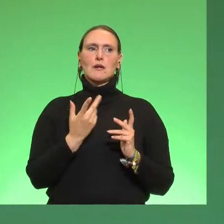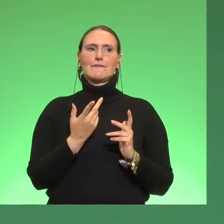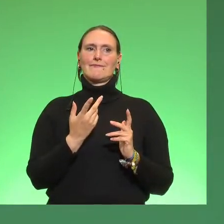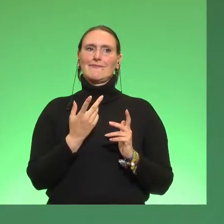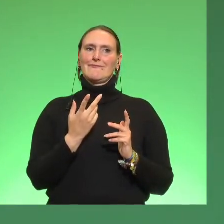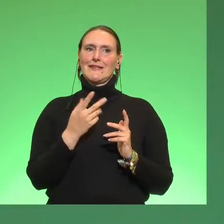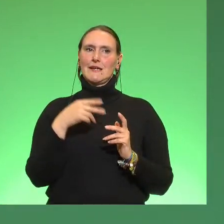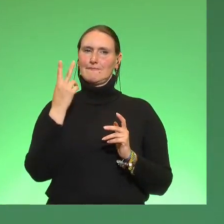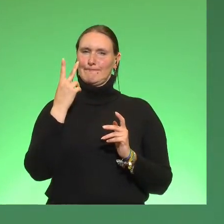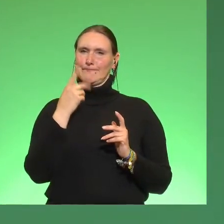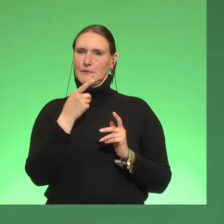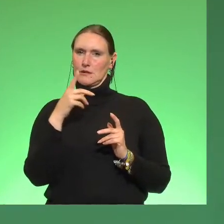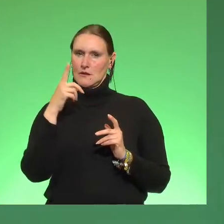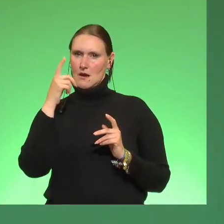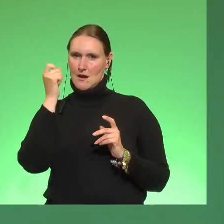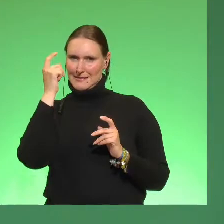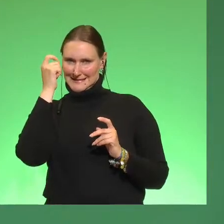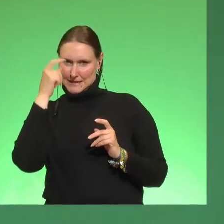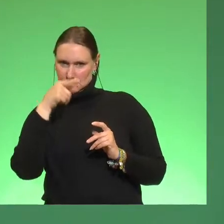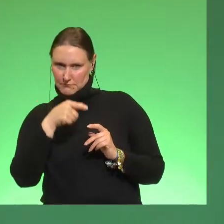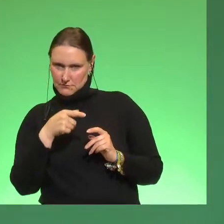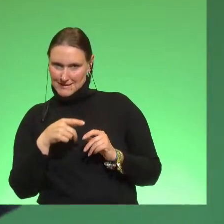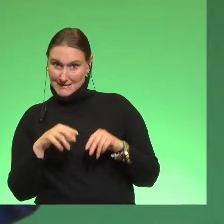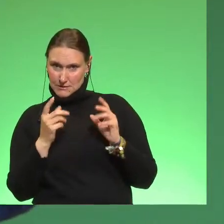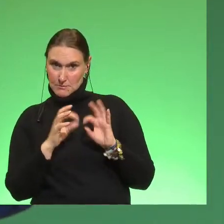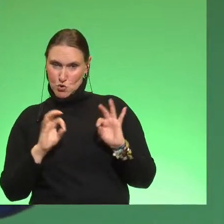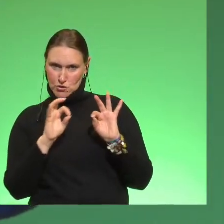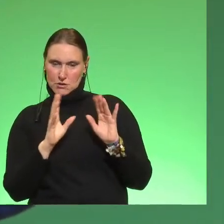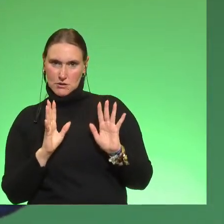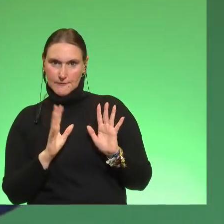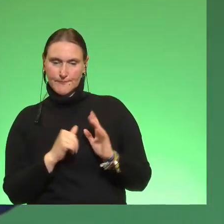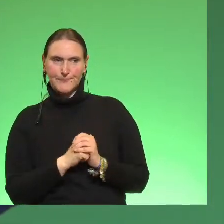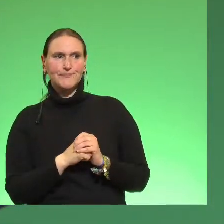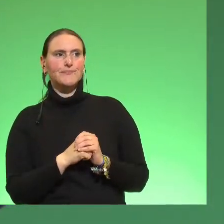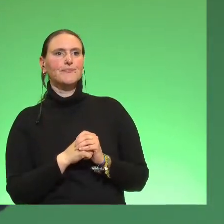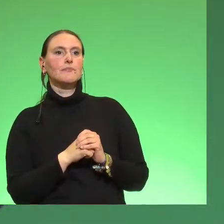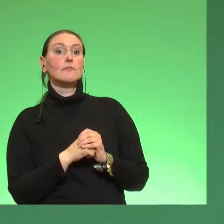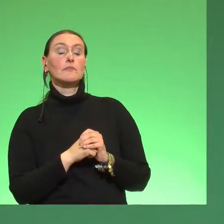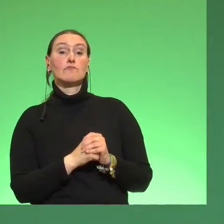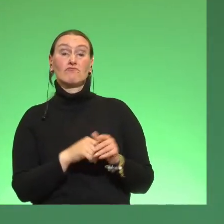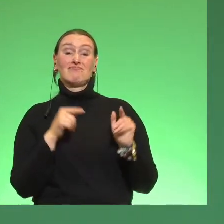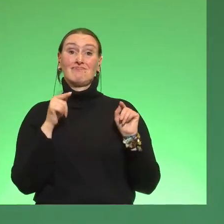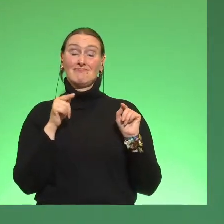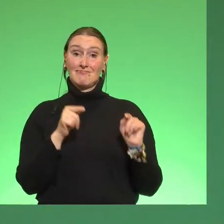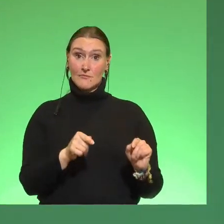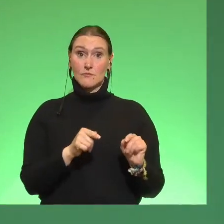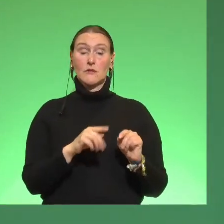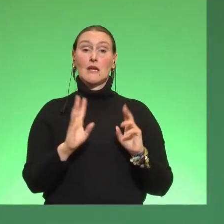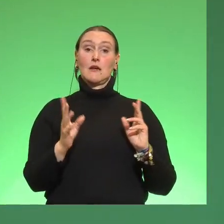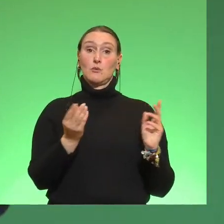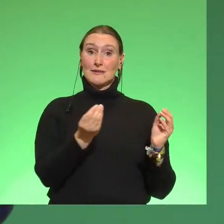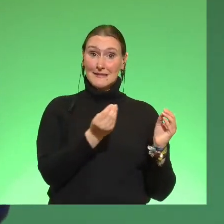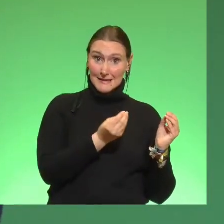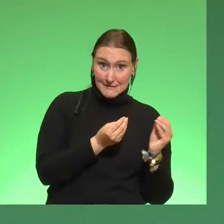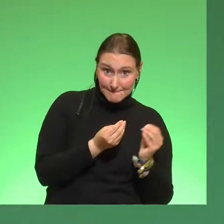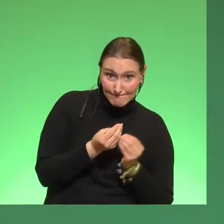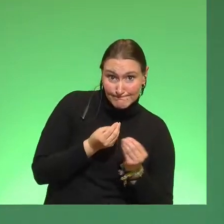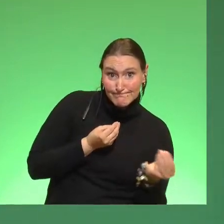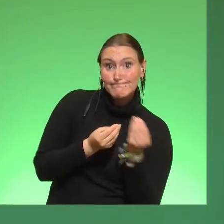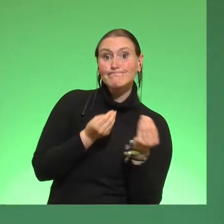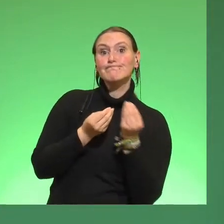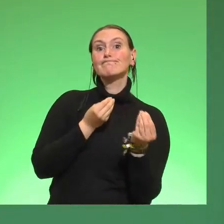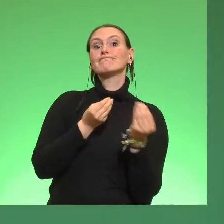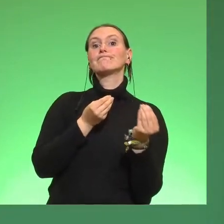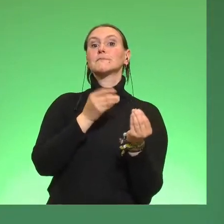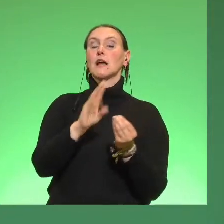understanding. Because in order to be understood, there should have been negotiation with the institutional artistic